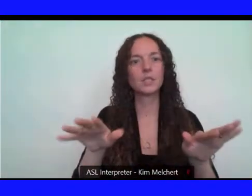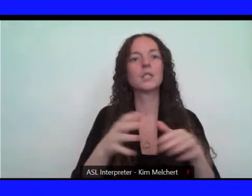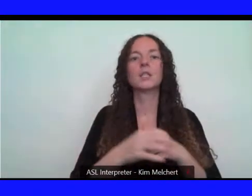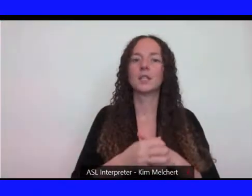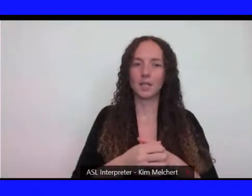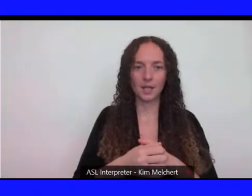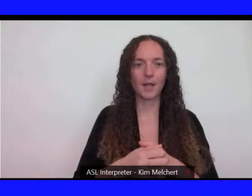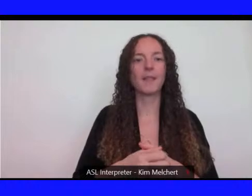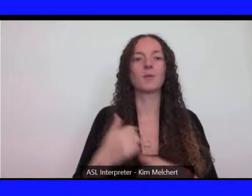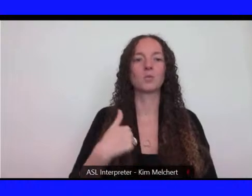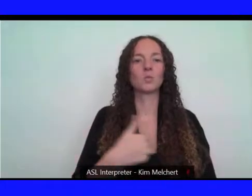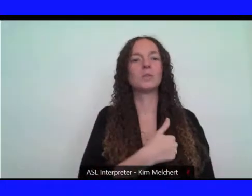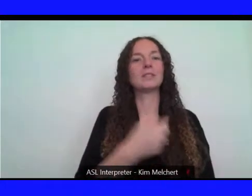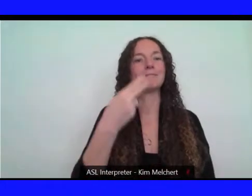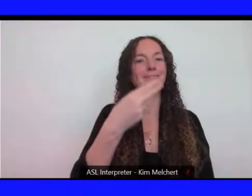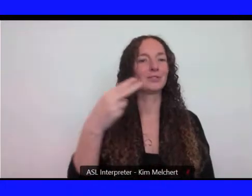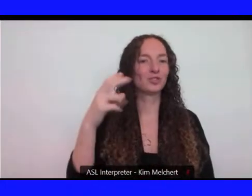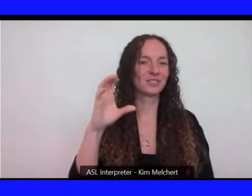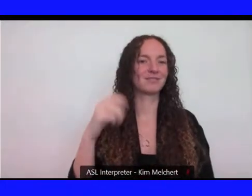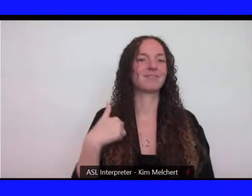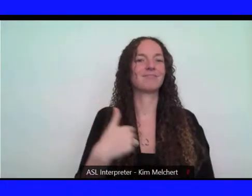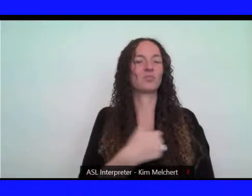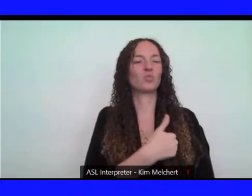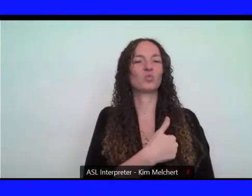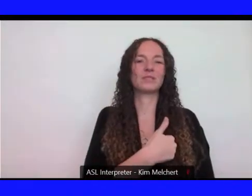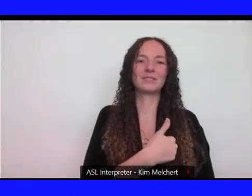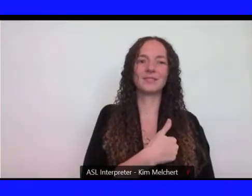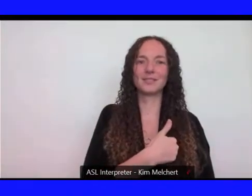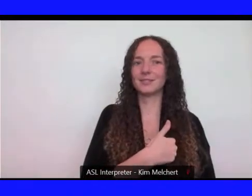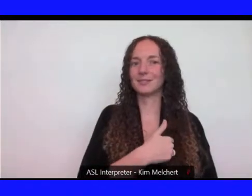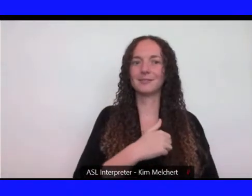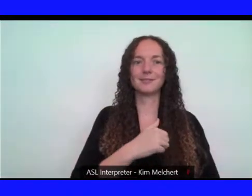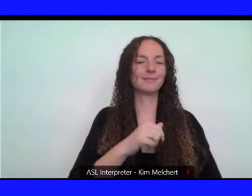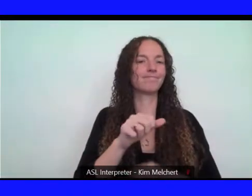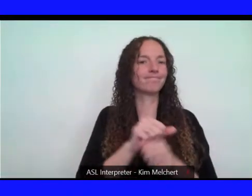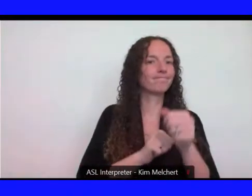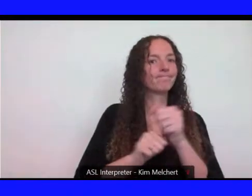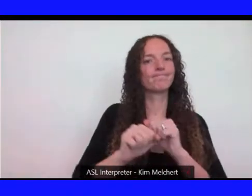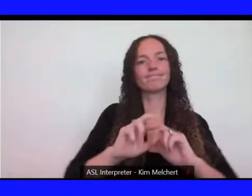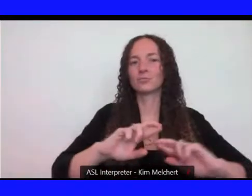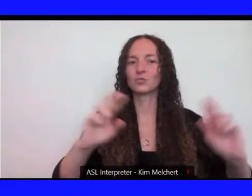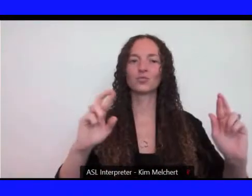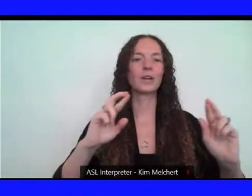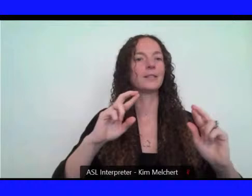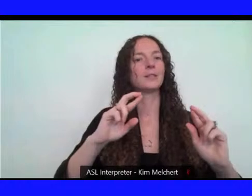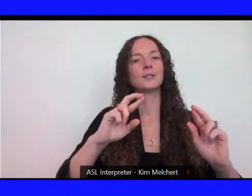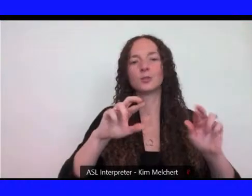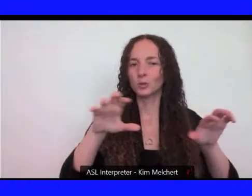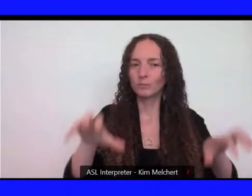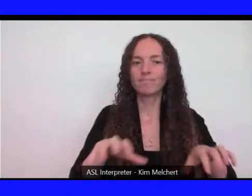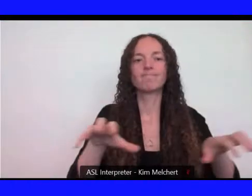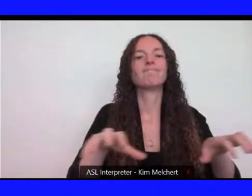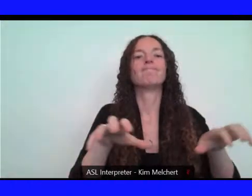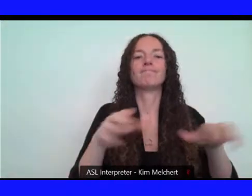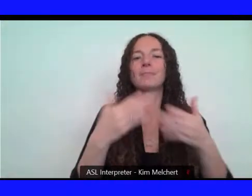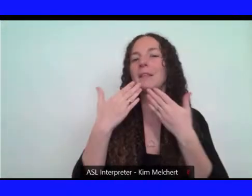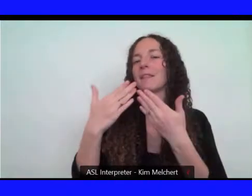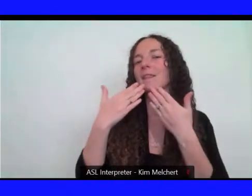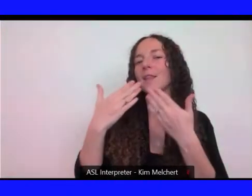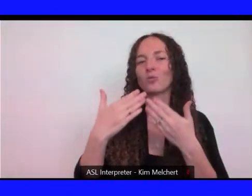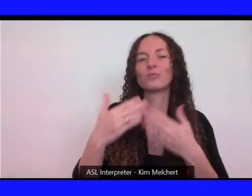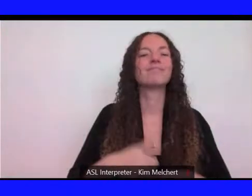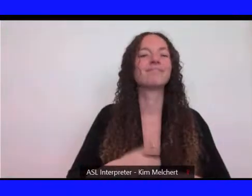positive trends, the steady trends, and the few negative trends. The period we're talking about here is